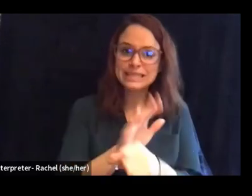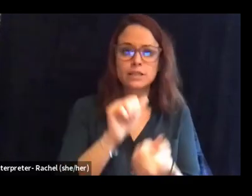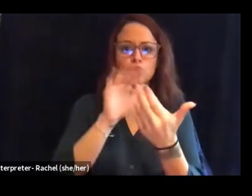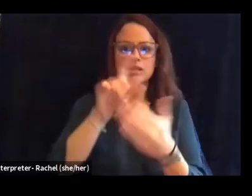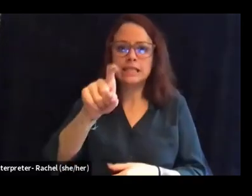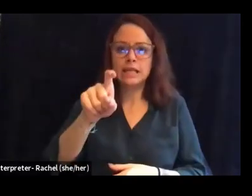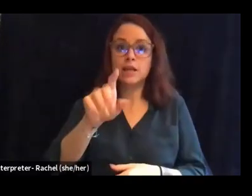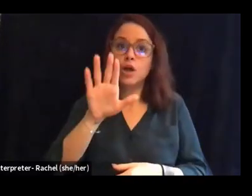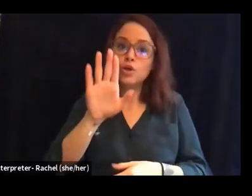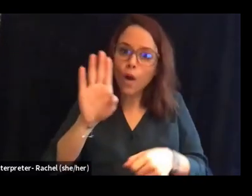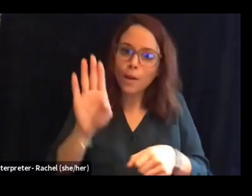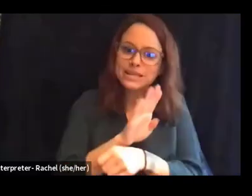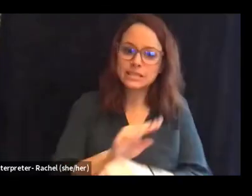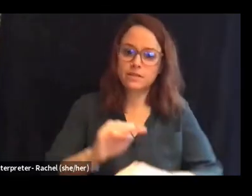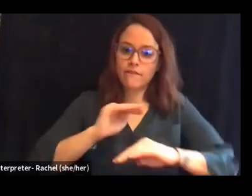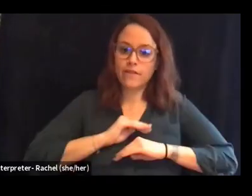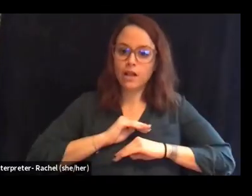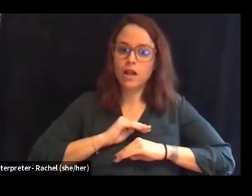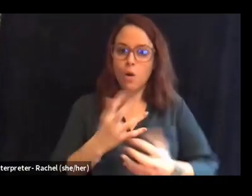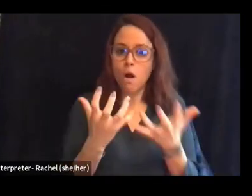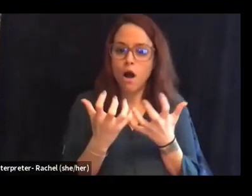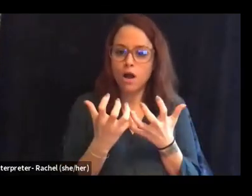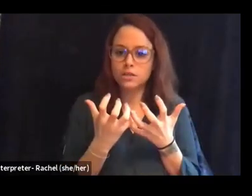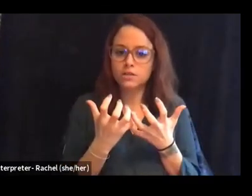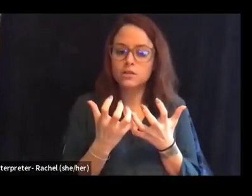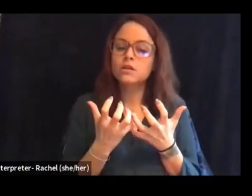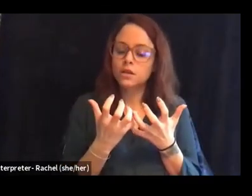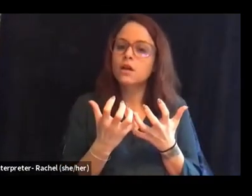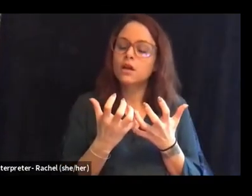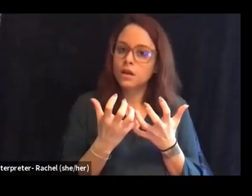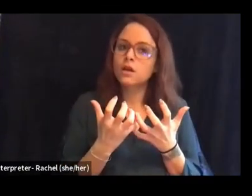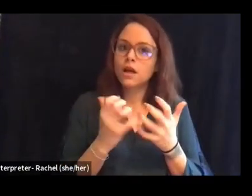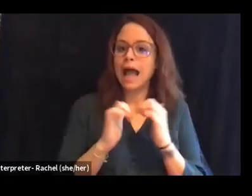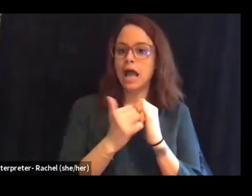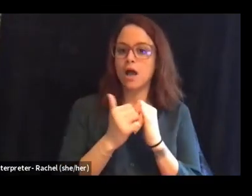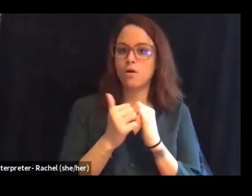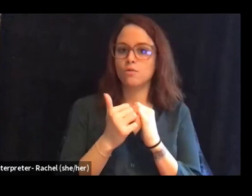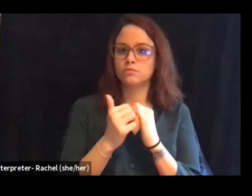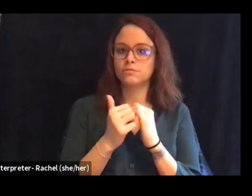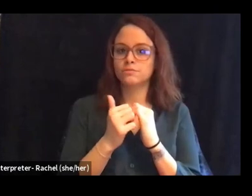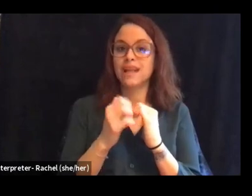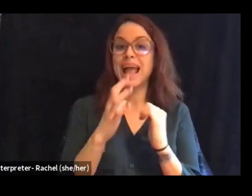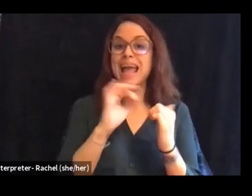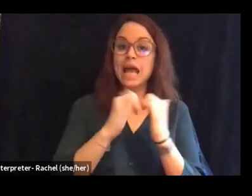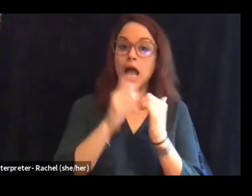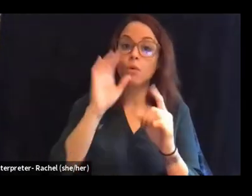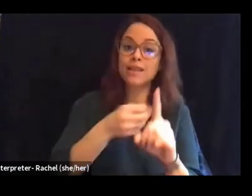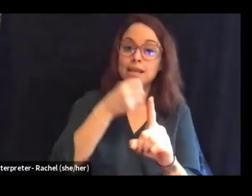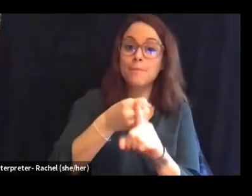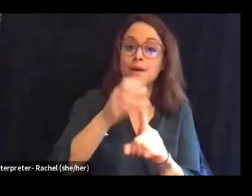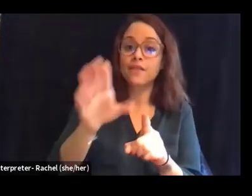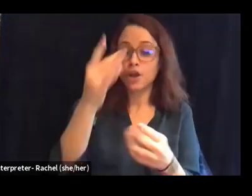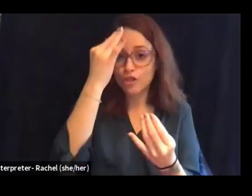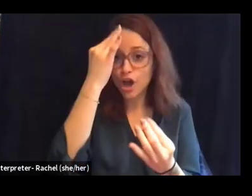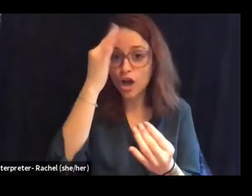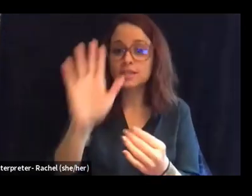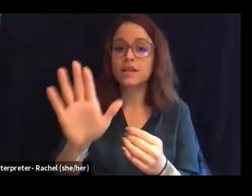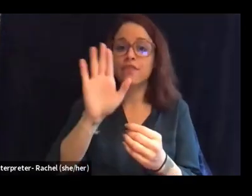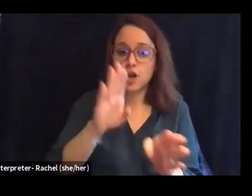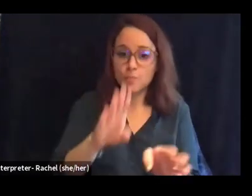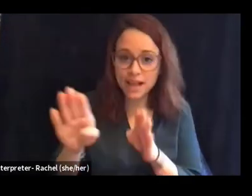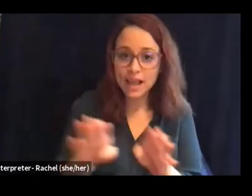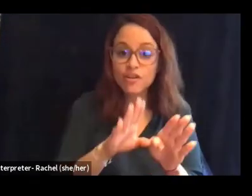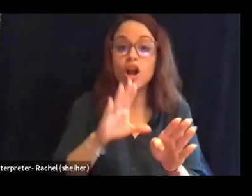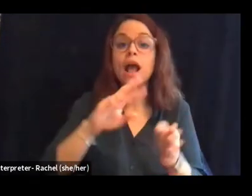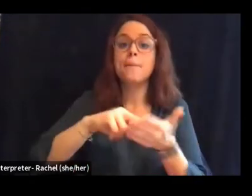want, that will cause somebody to believe something different from today so that they actually do something differently tomorrow? And